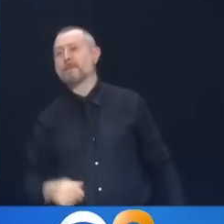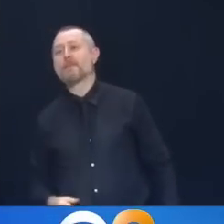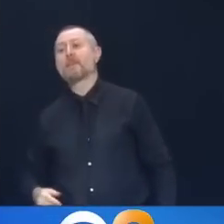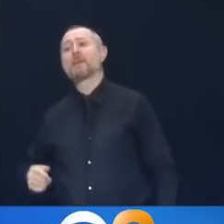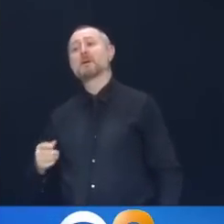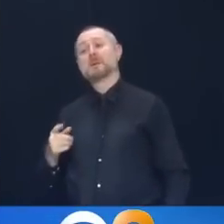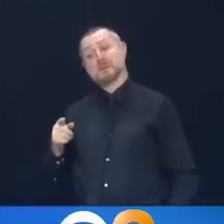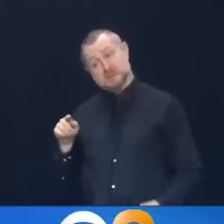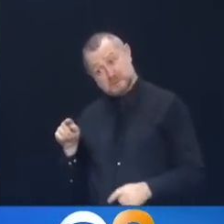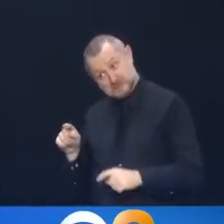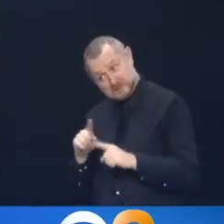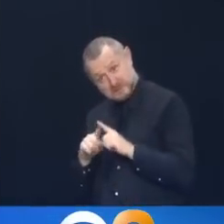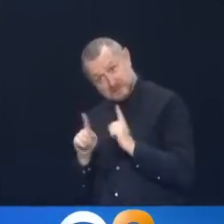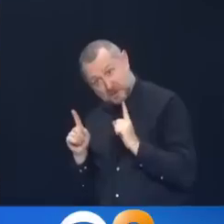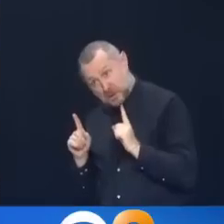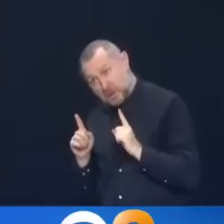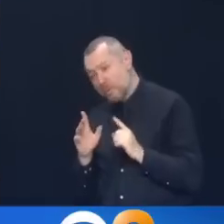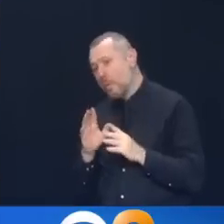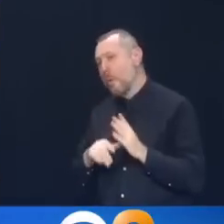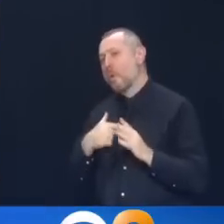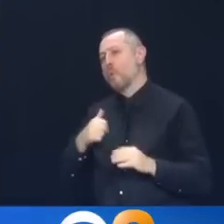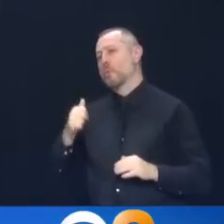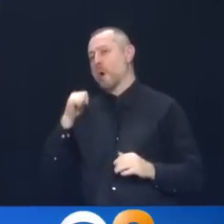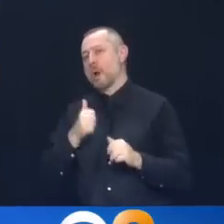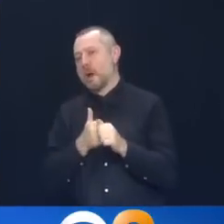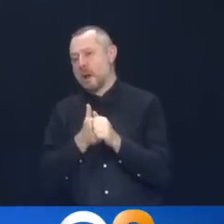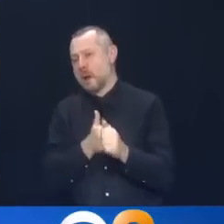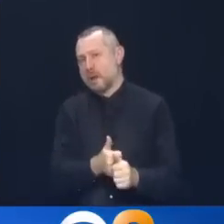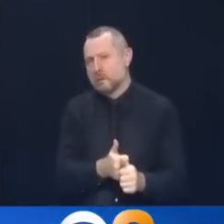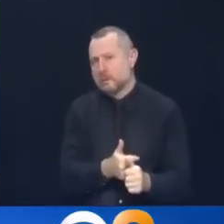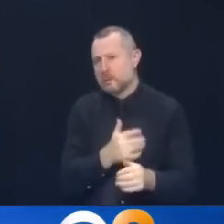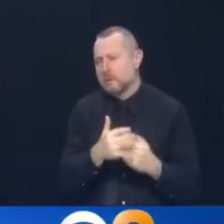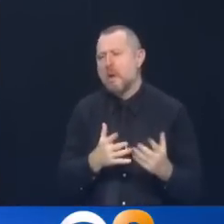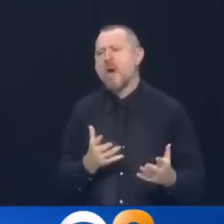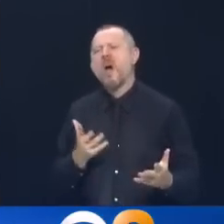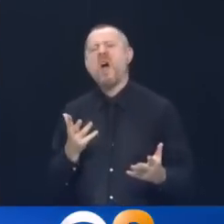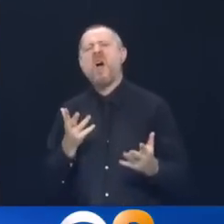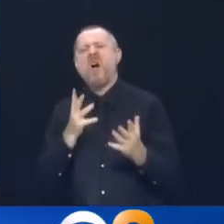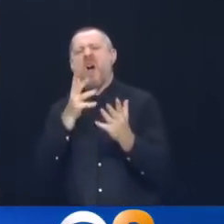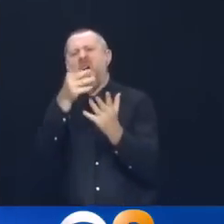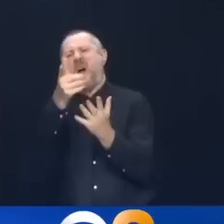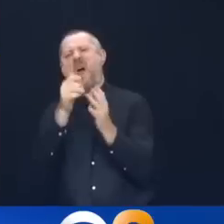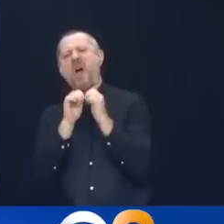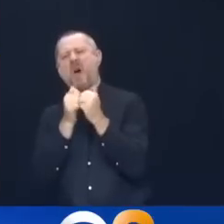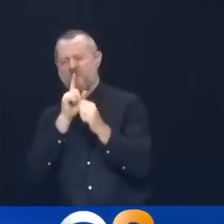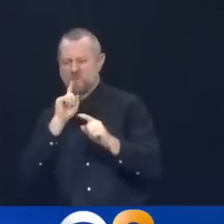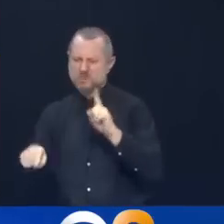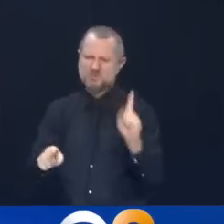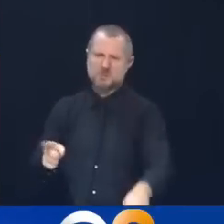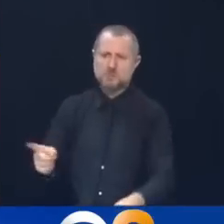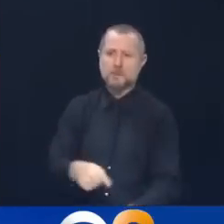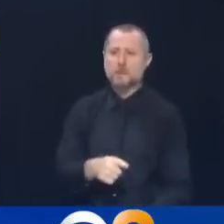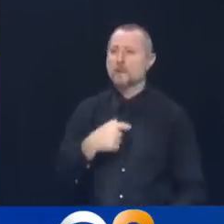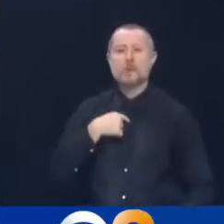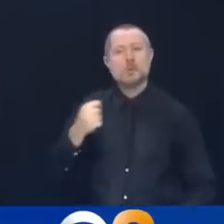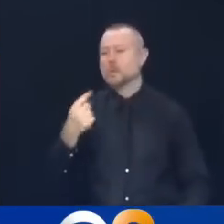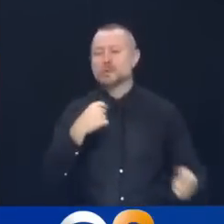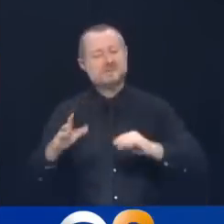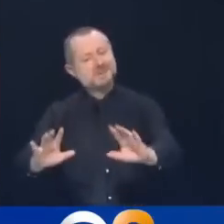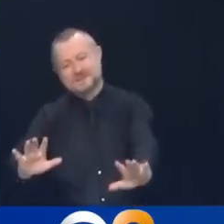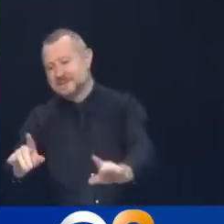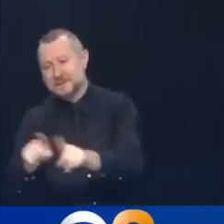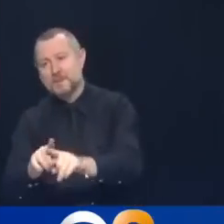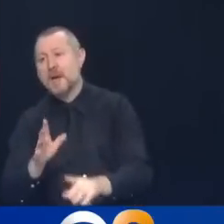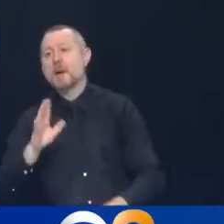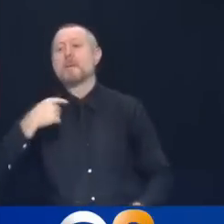saying, I'm not going to enforce it, but the question of how you enforce it, what would you suggest? That's not what they said, and that was not the question. That's what I'm asking. That's Okay. what I'm asking.